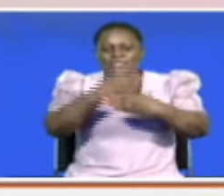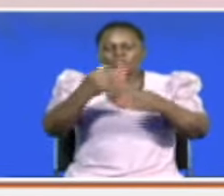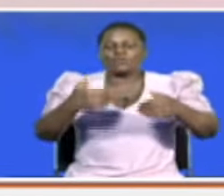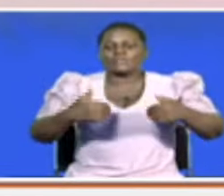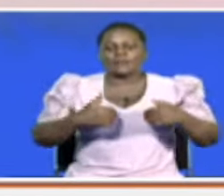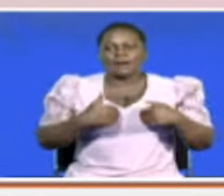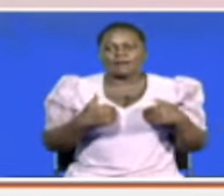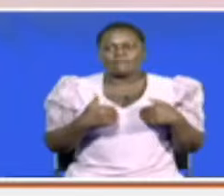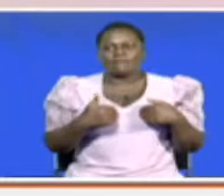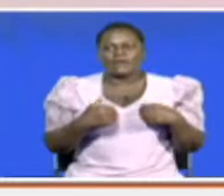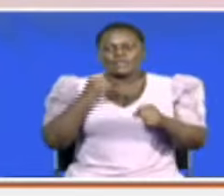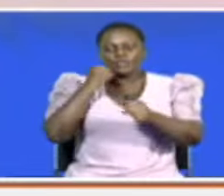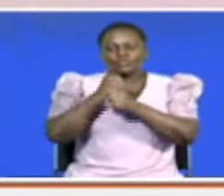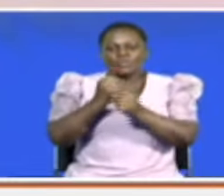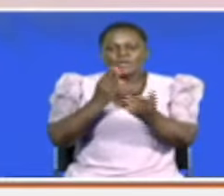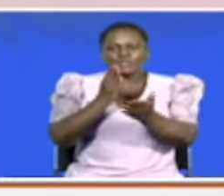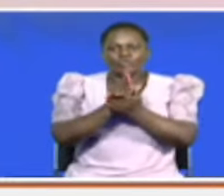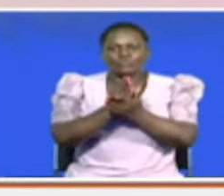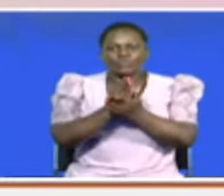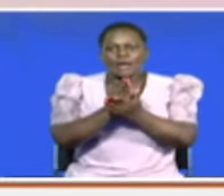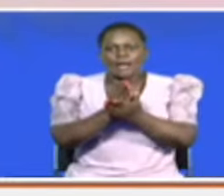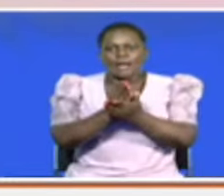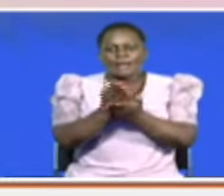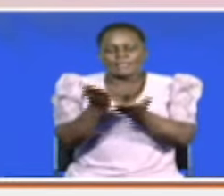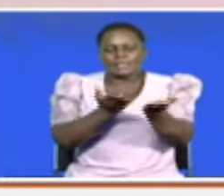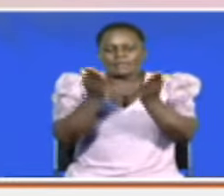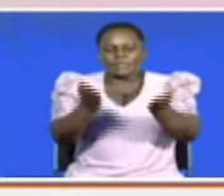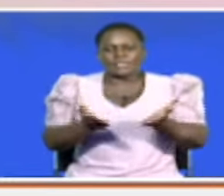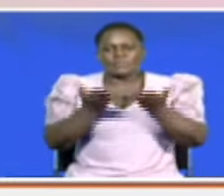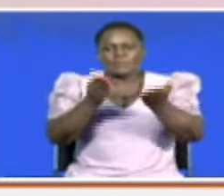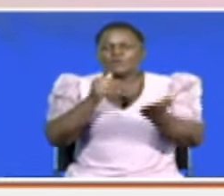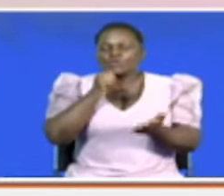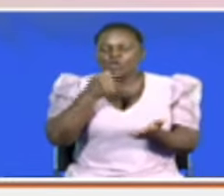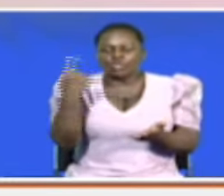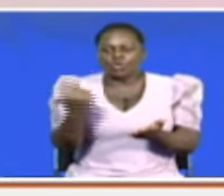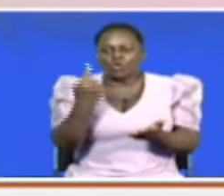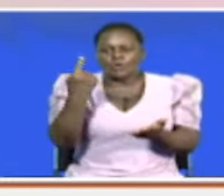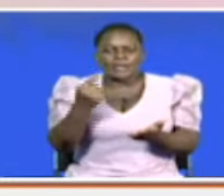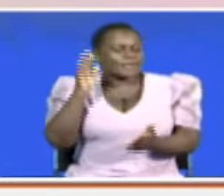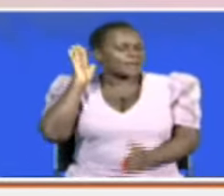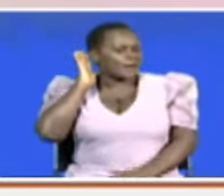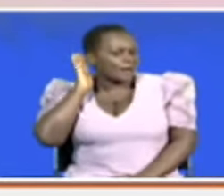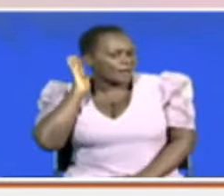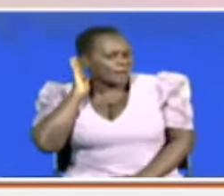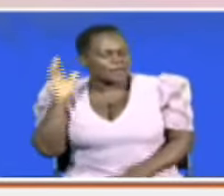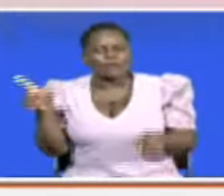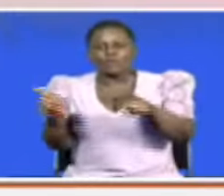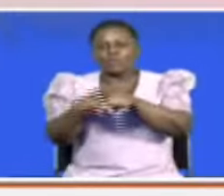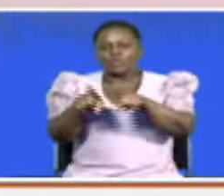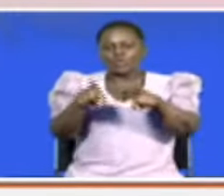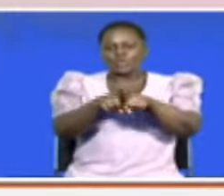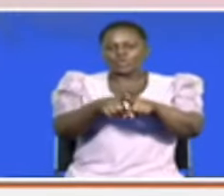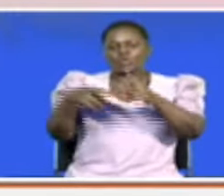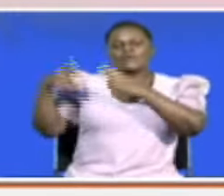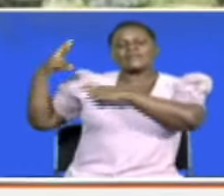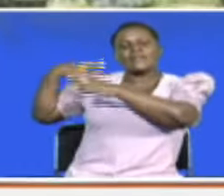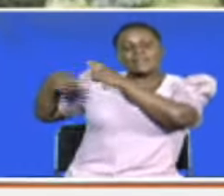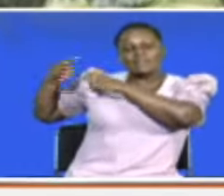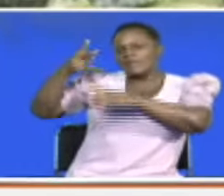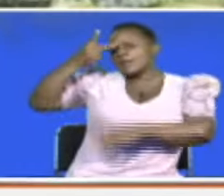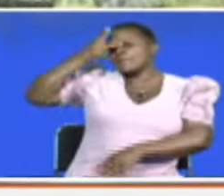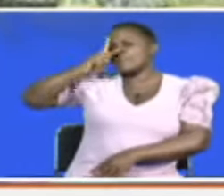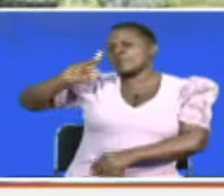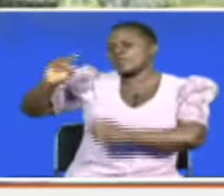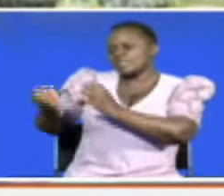disposal to ensure these wishes of the people are not only heard, but are also reflected in